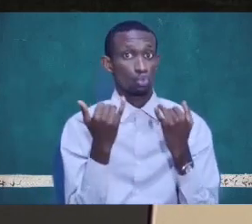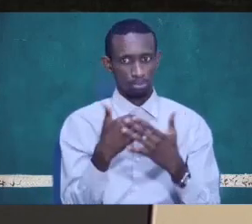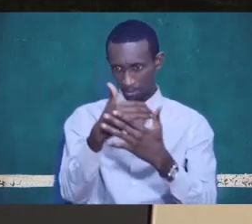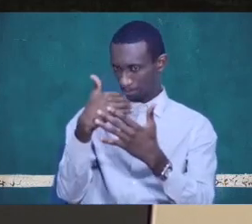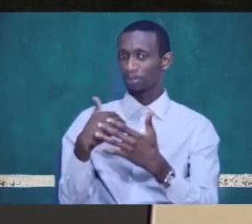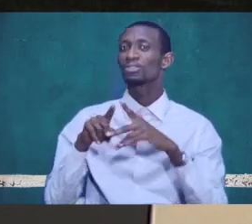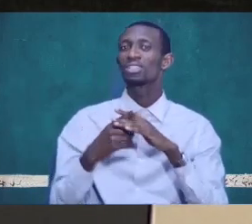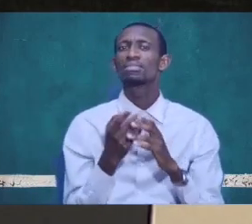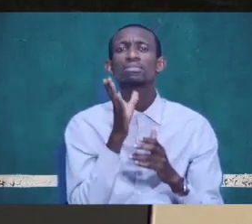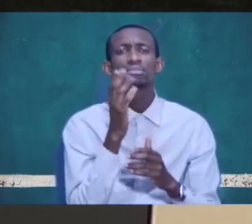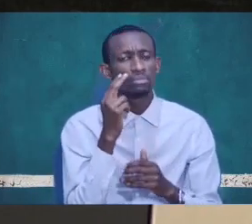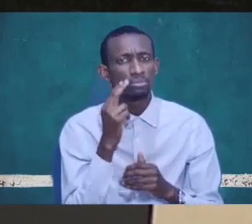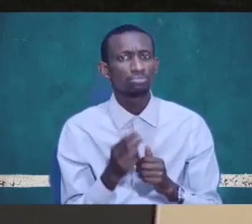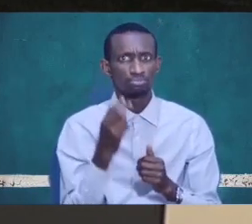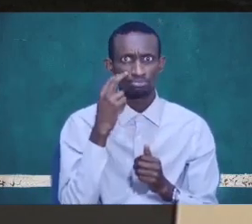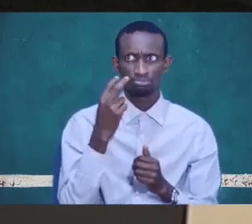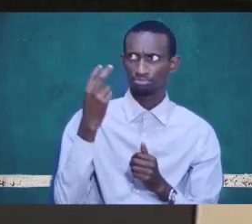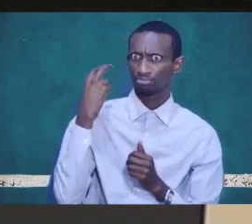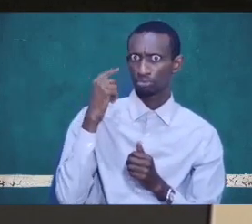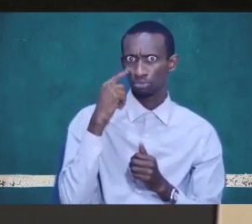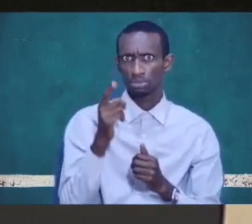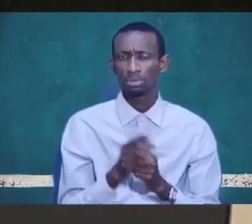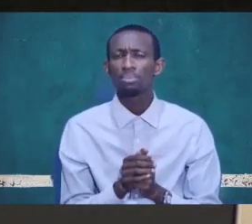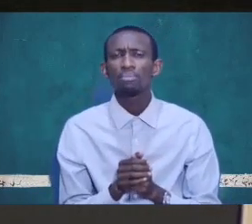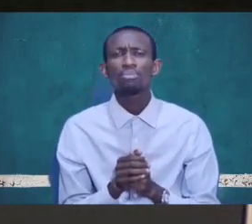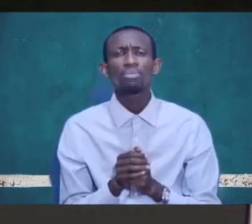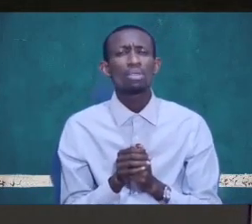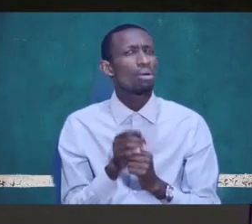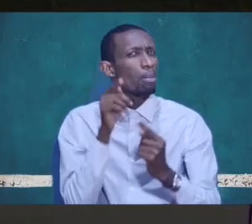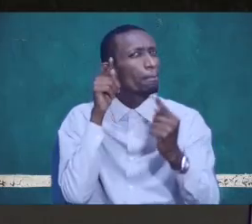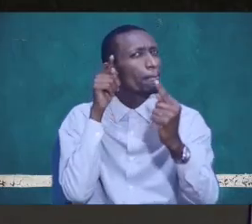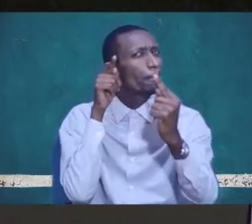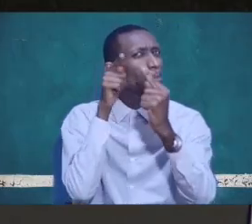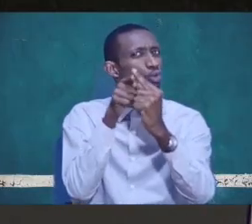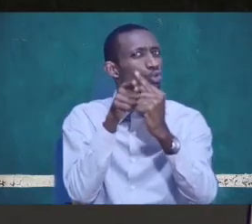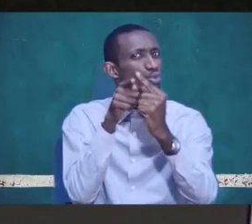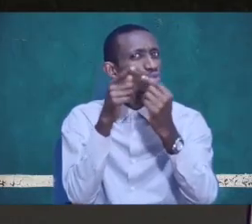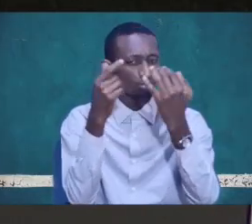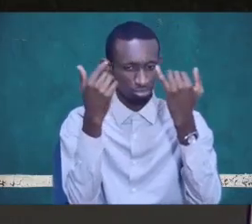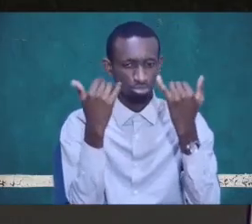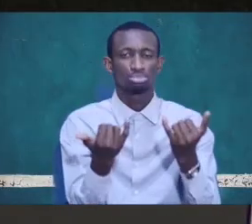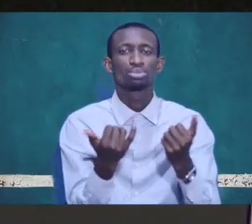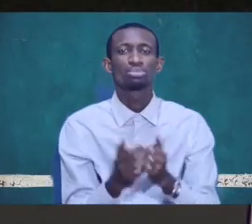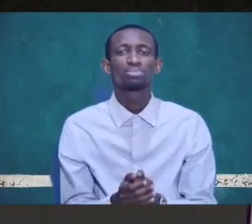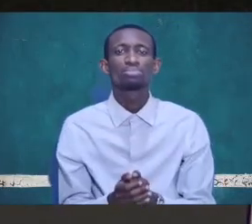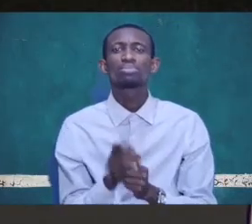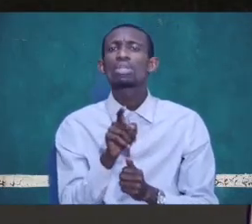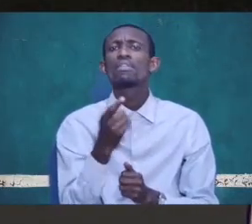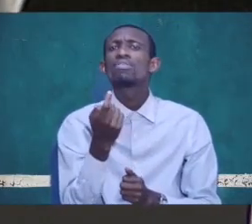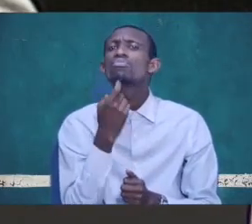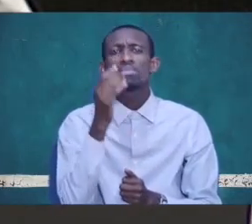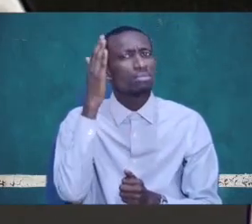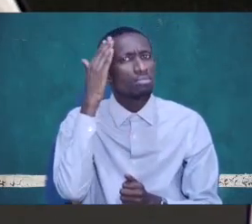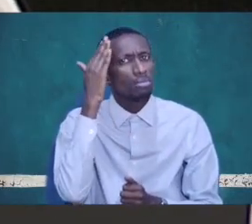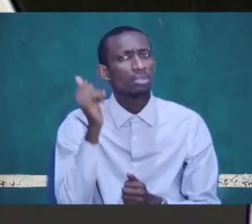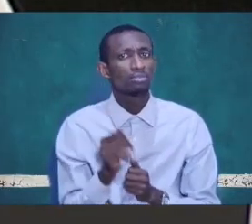let us have a look at the objectives of today's lesson. What you have to know at